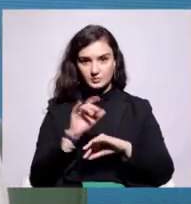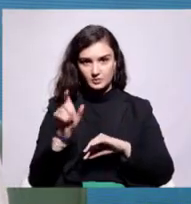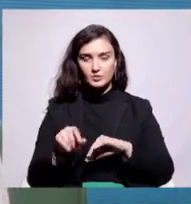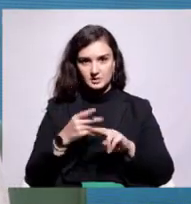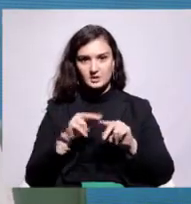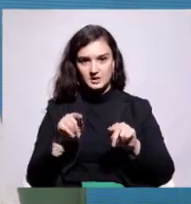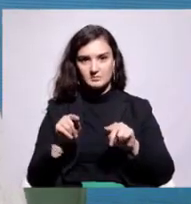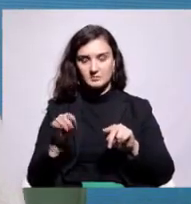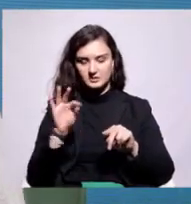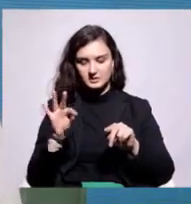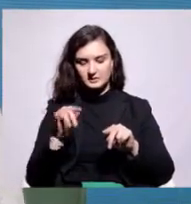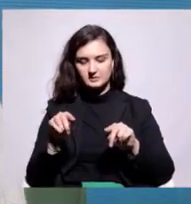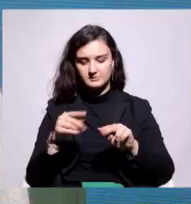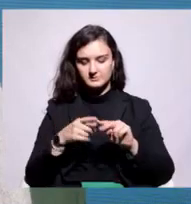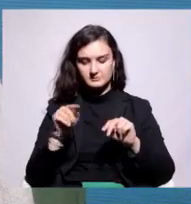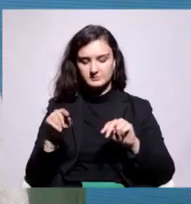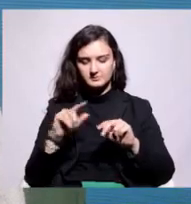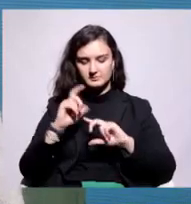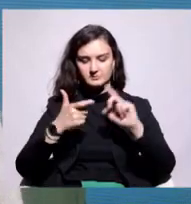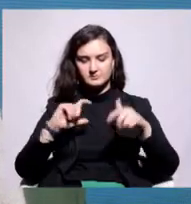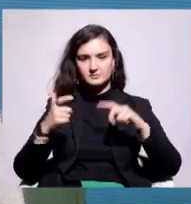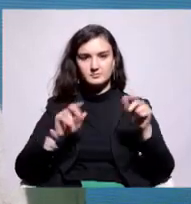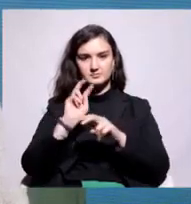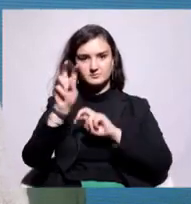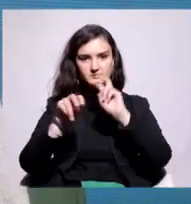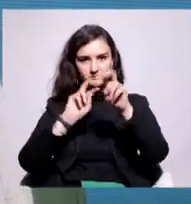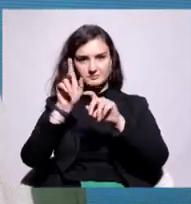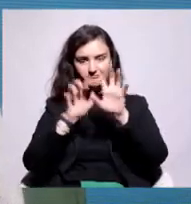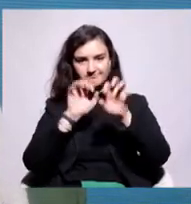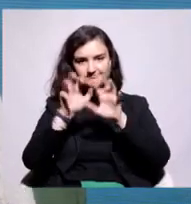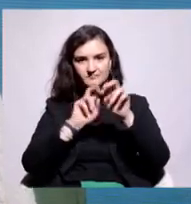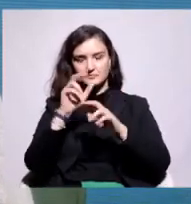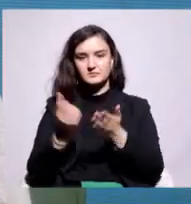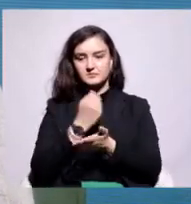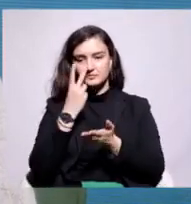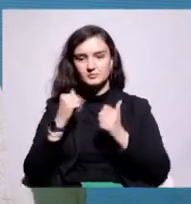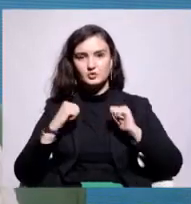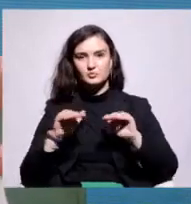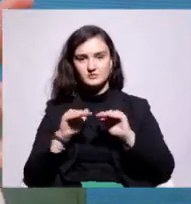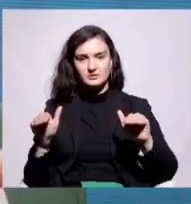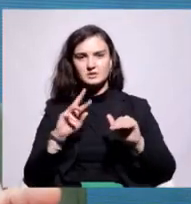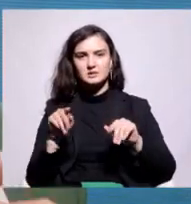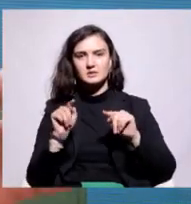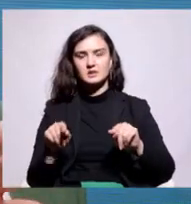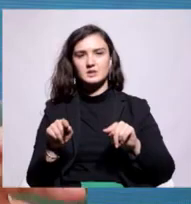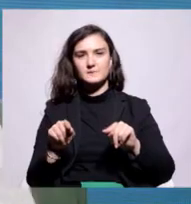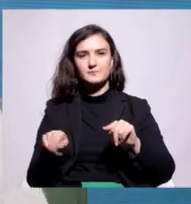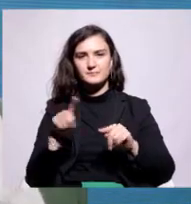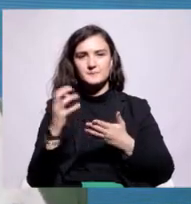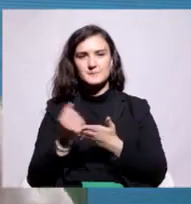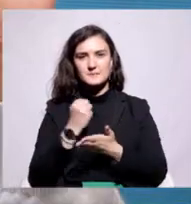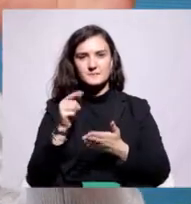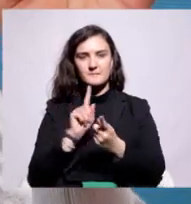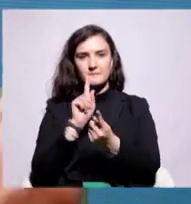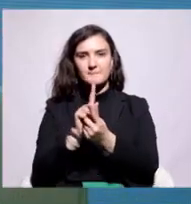on that fateful day, he climbs up into the mountains to find some peace and quiet. And it's there that he meets up